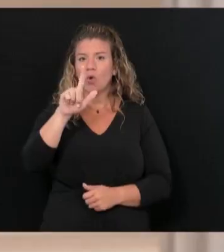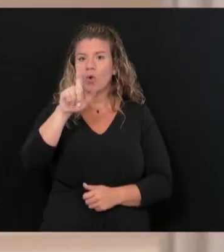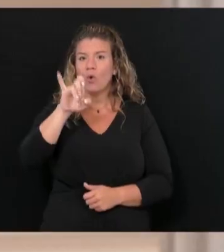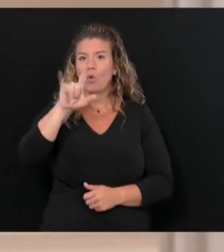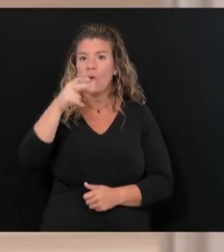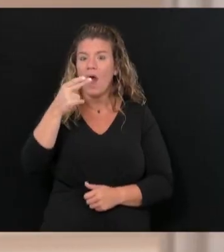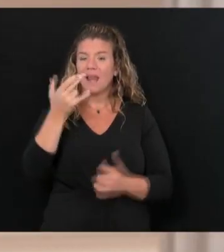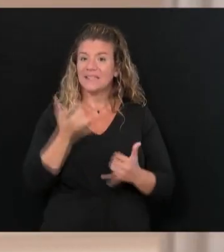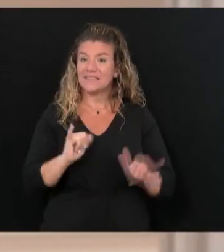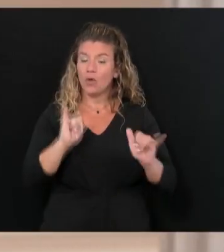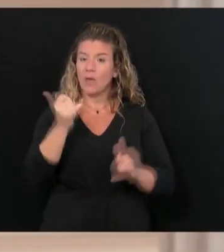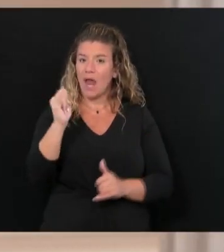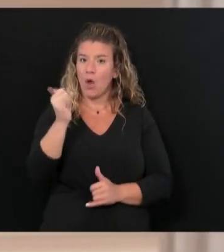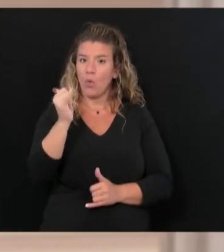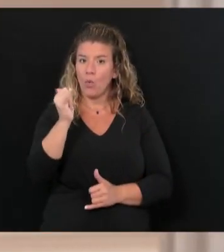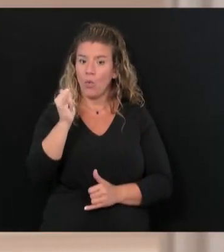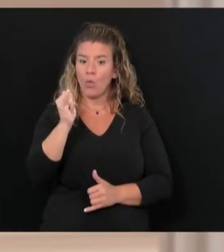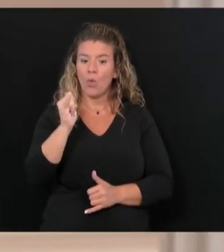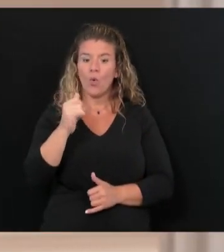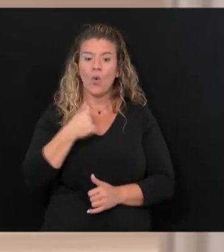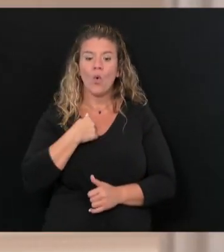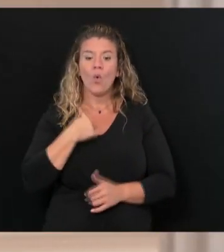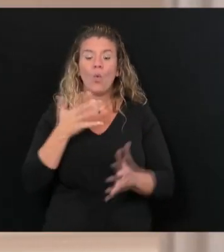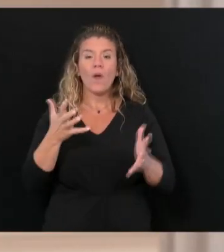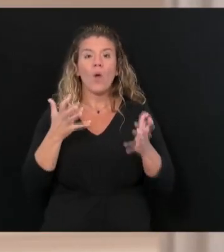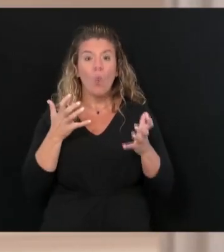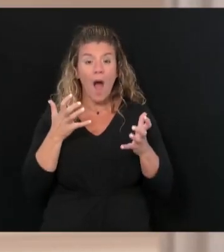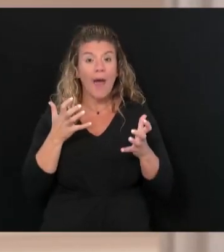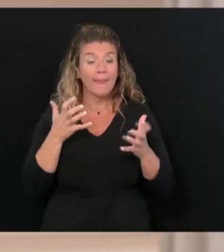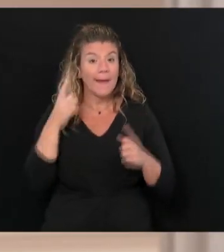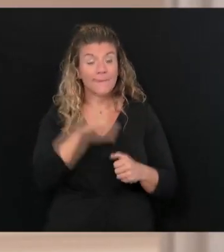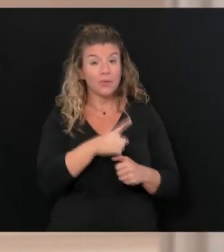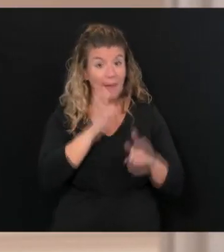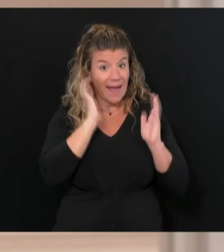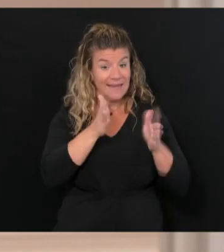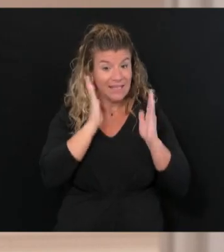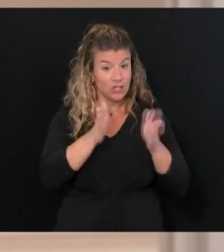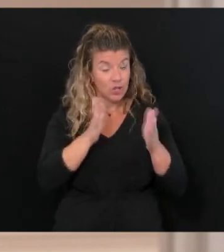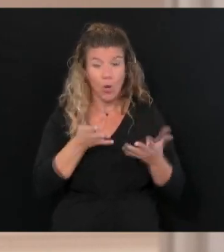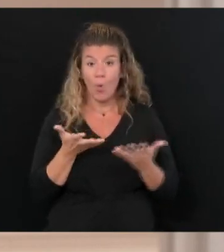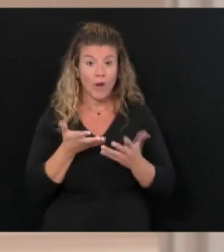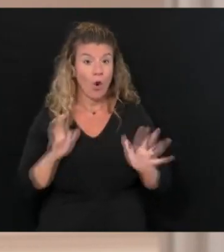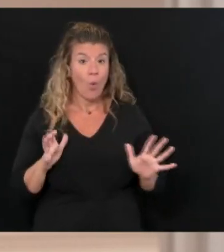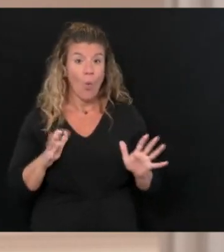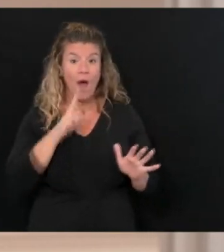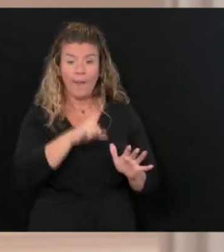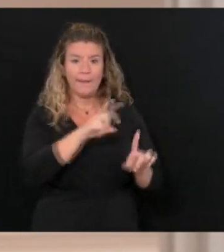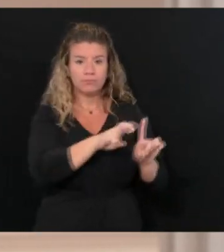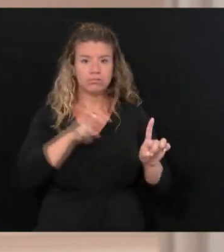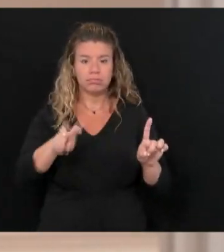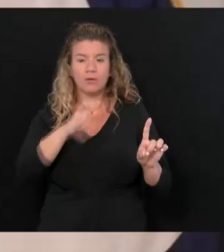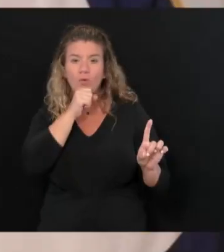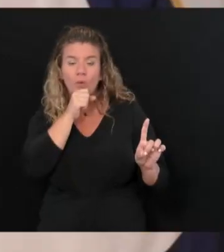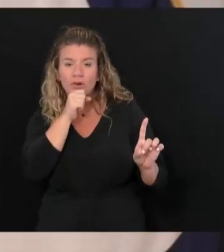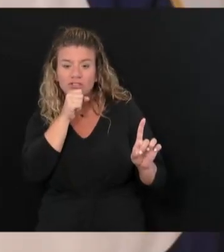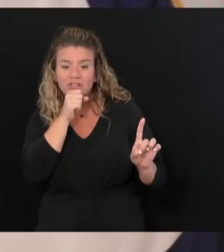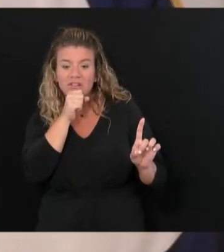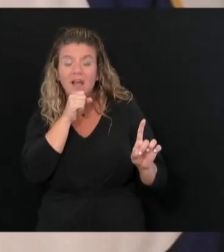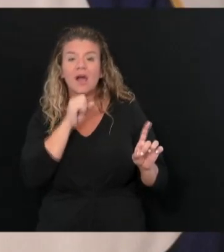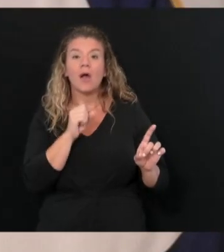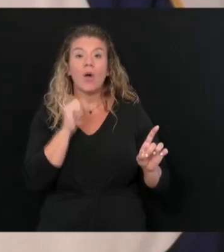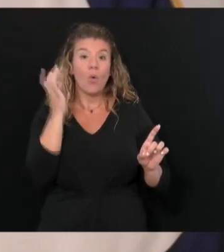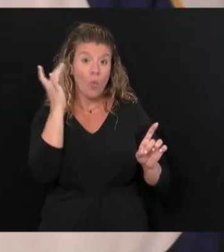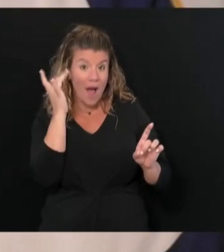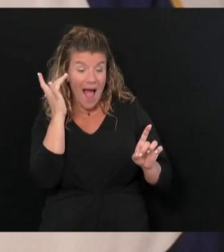in the yellow and everything. We want them to bear down because we don't want them to slip into the orange and everything because. Like I